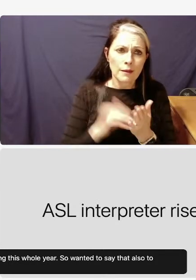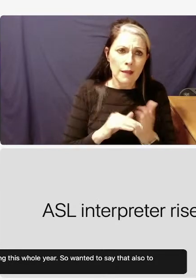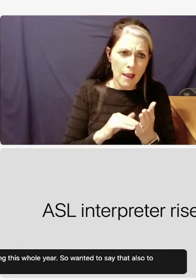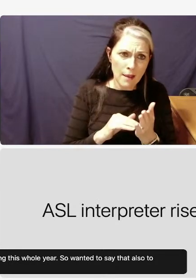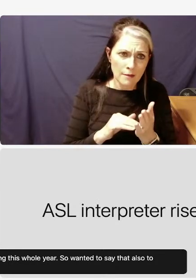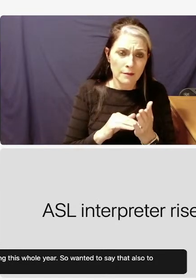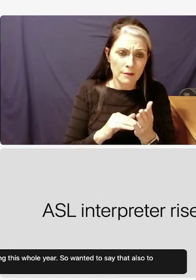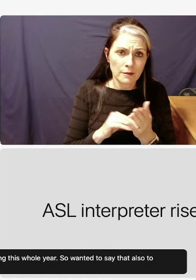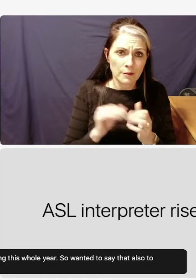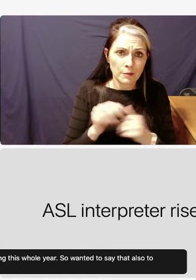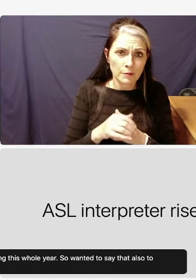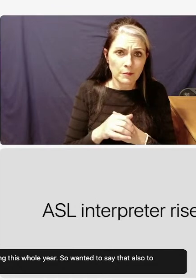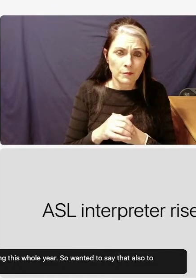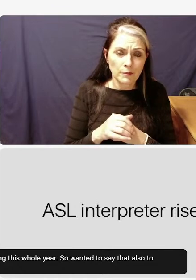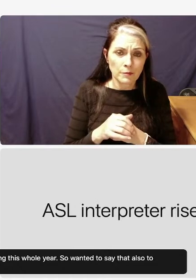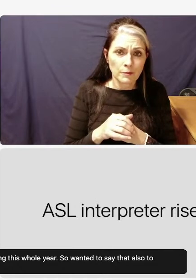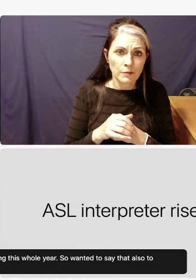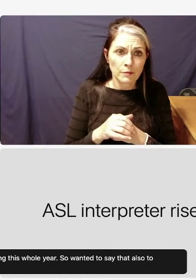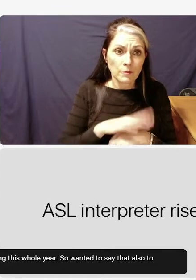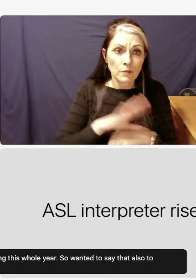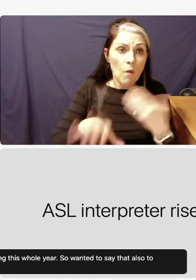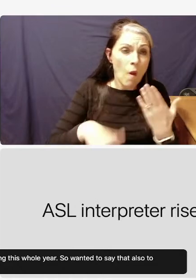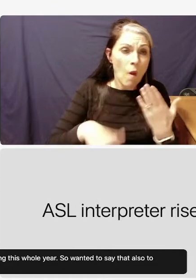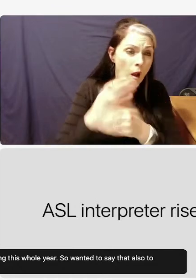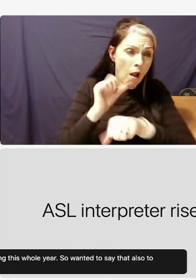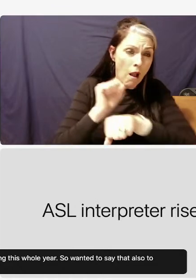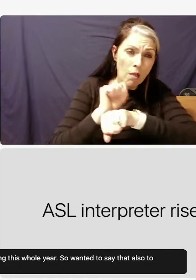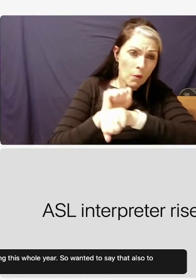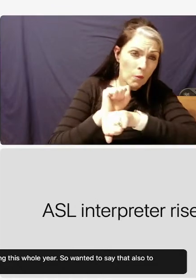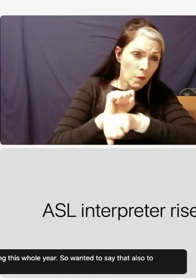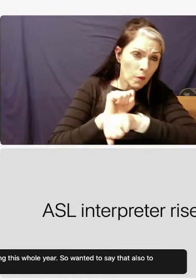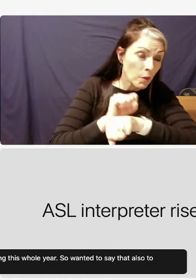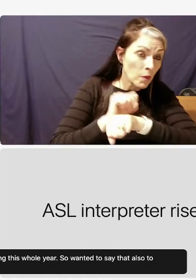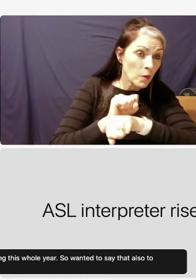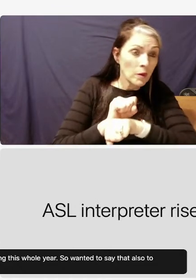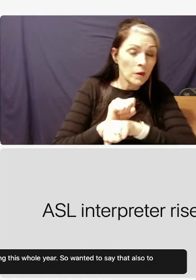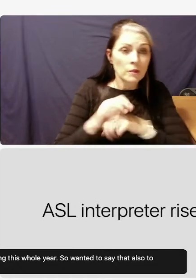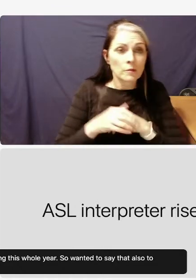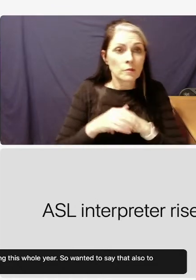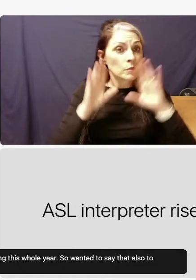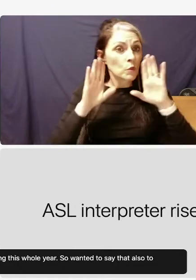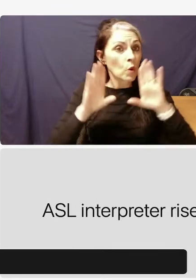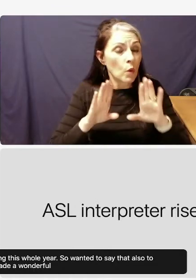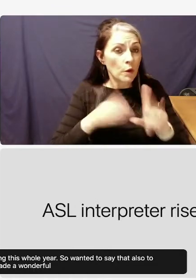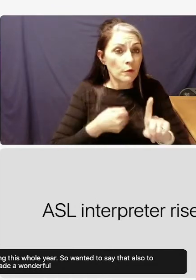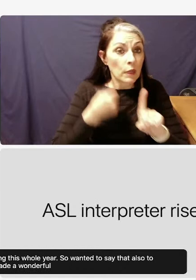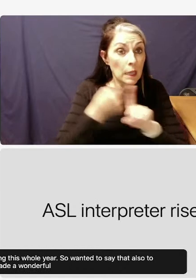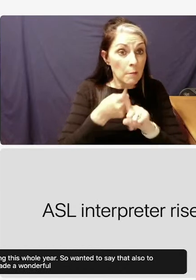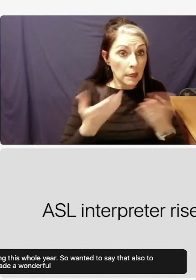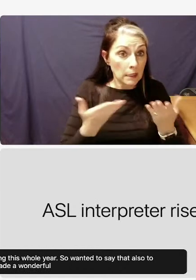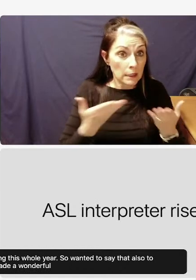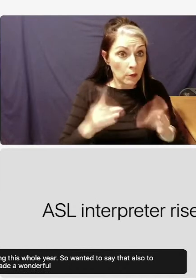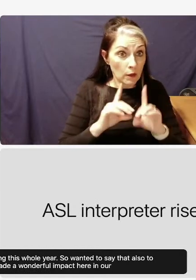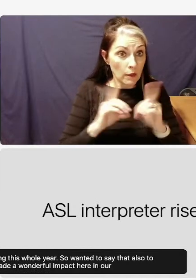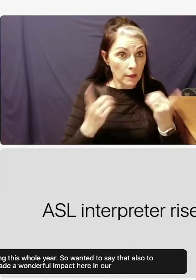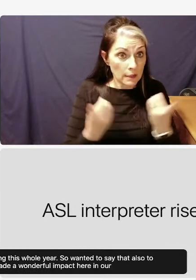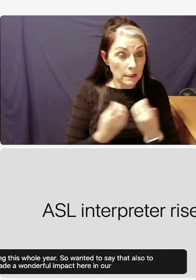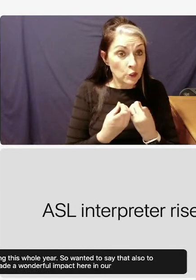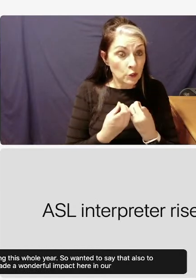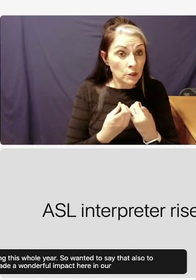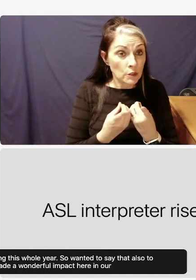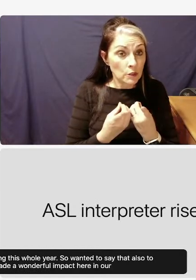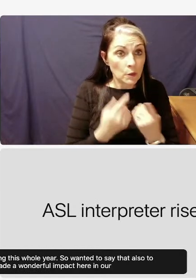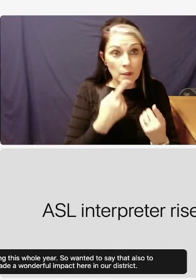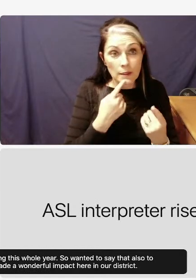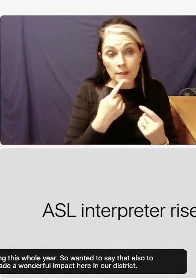um you know for all the work you've done and you've made a wonderful impact here in our district i just